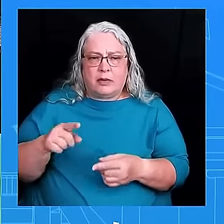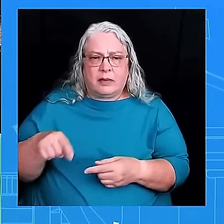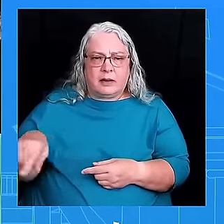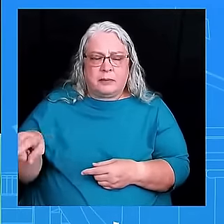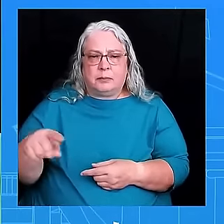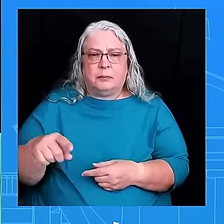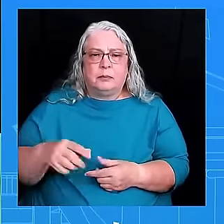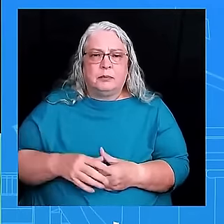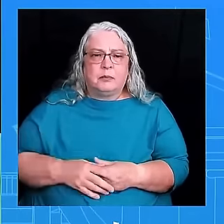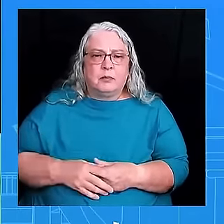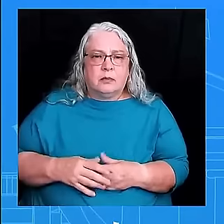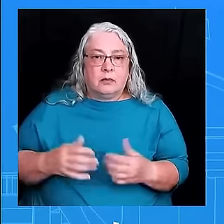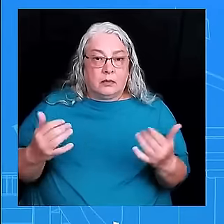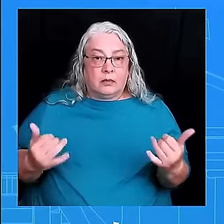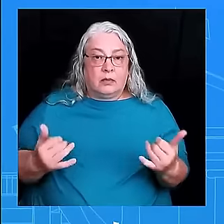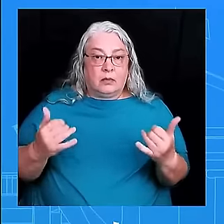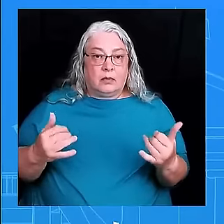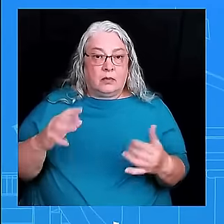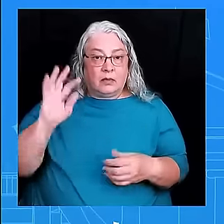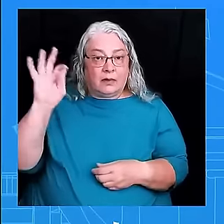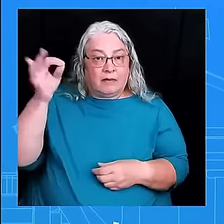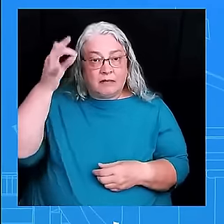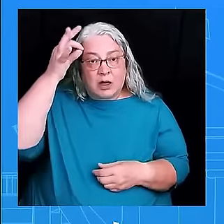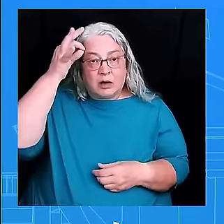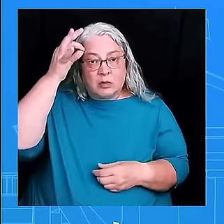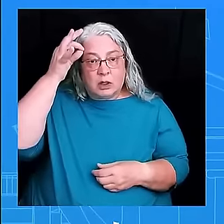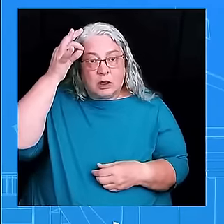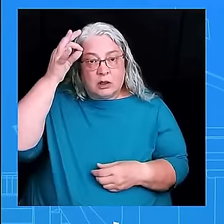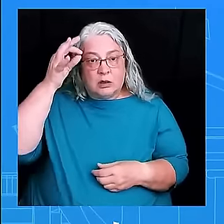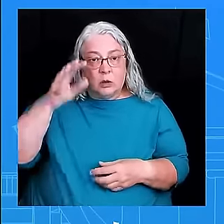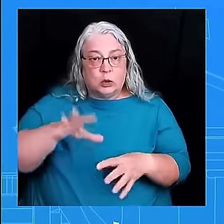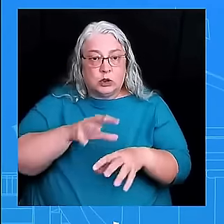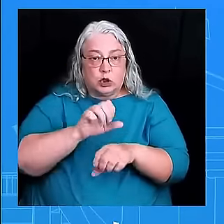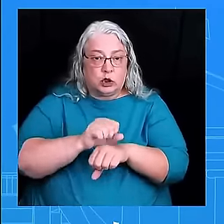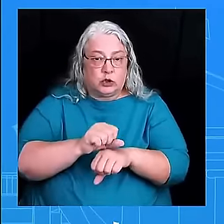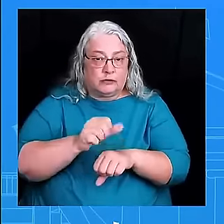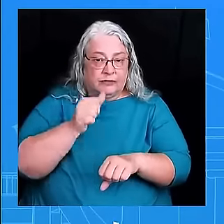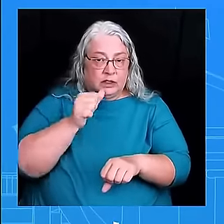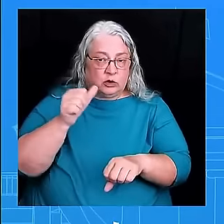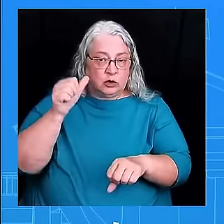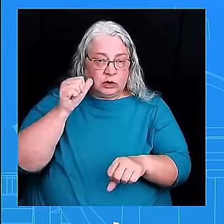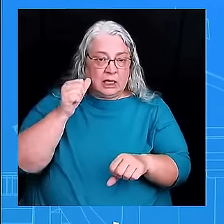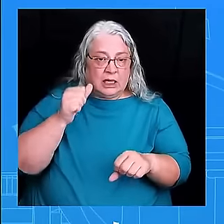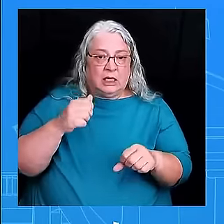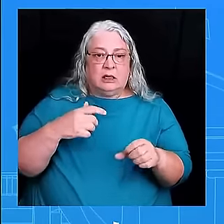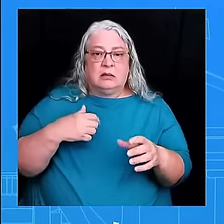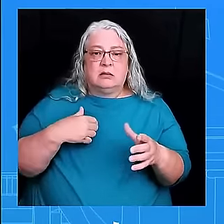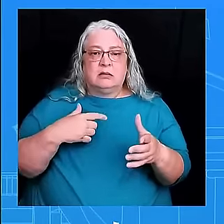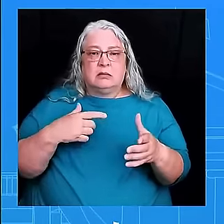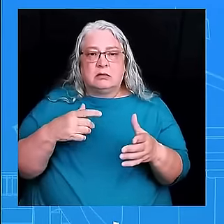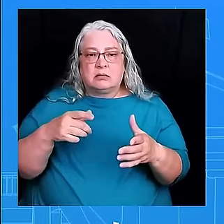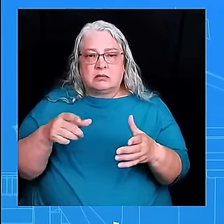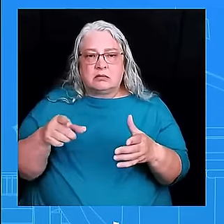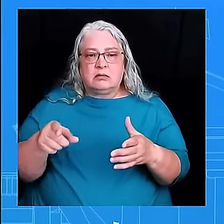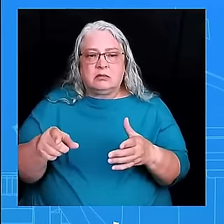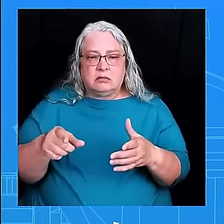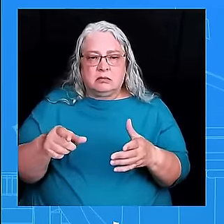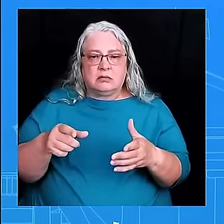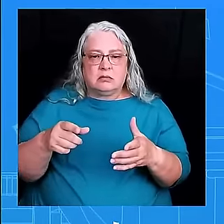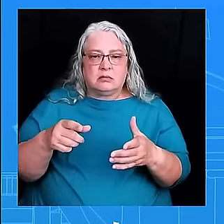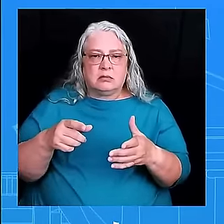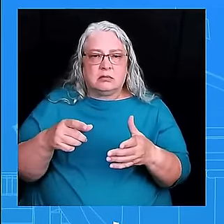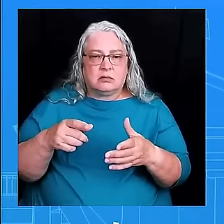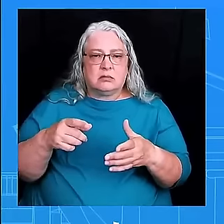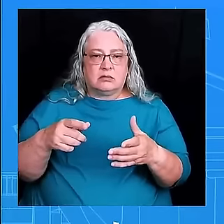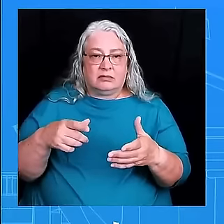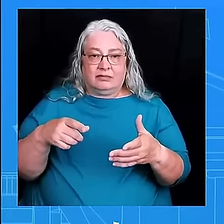that's a good idea? Not going to comment on any monetary policy decisions or potential decisions by